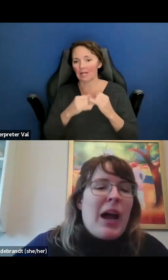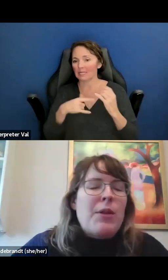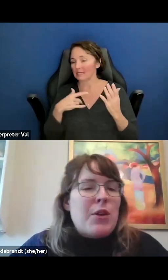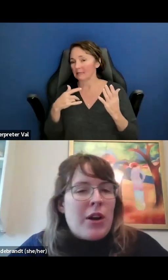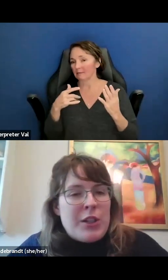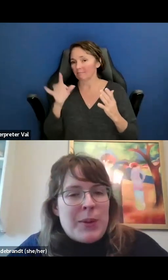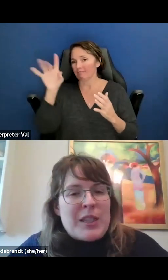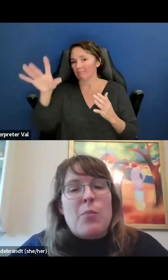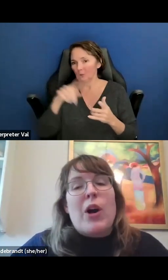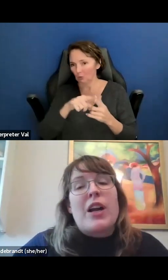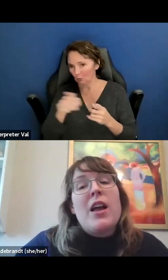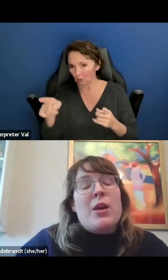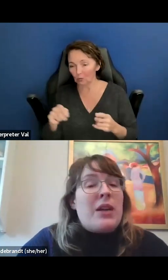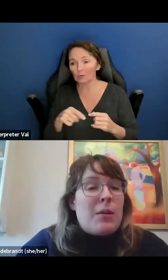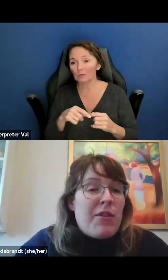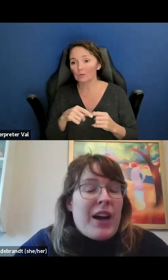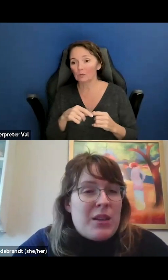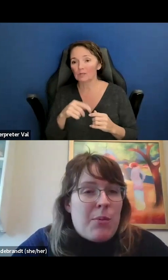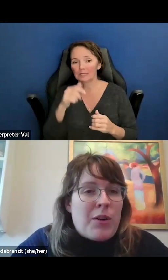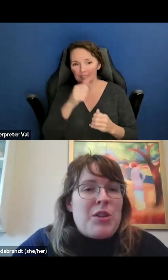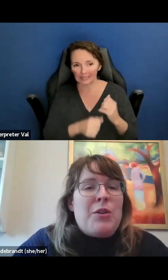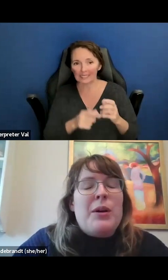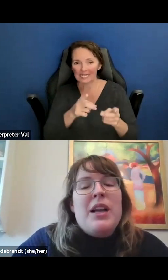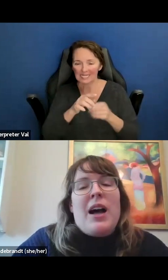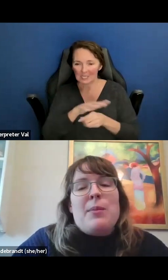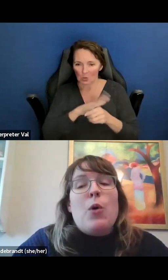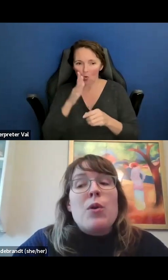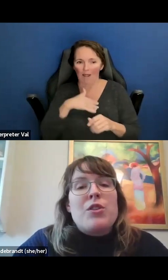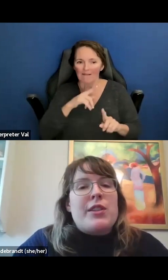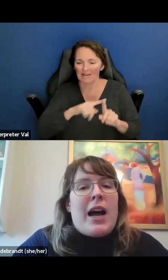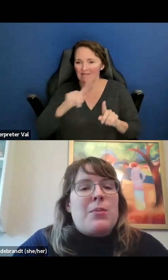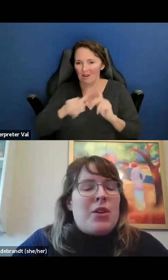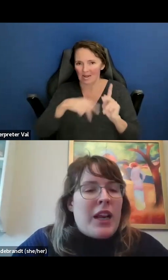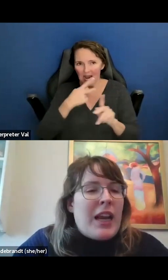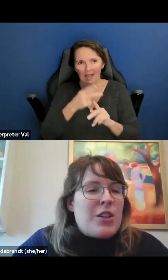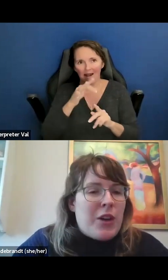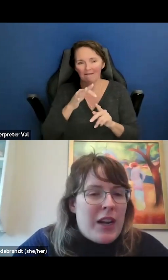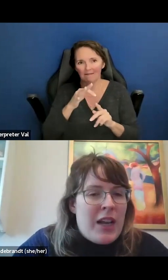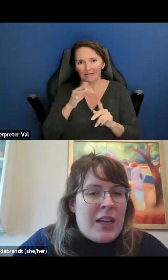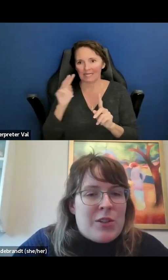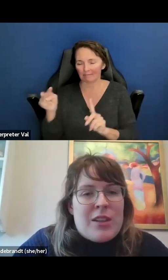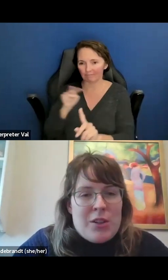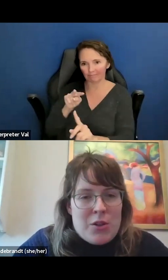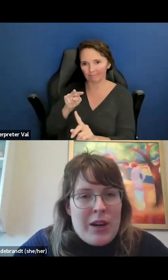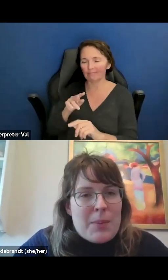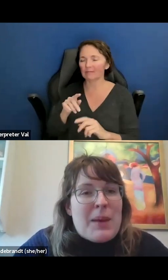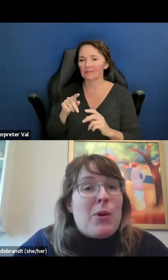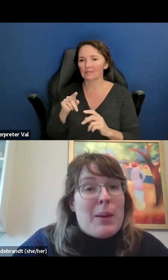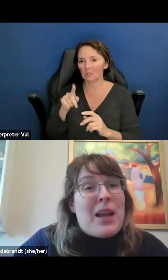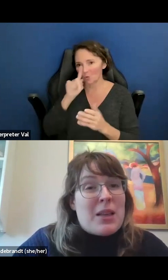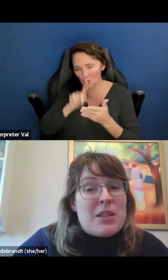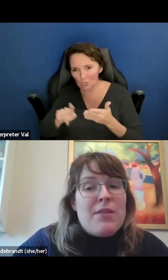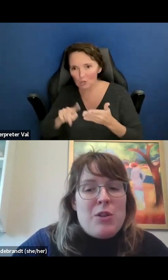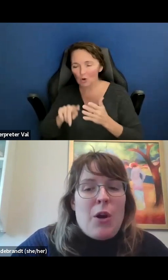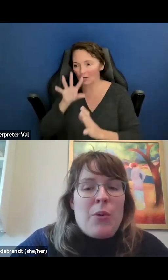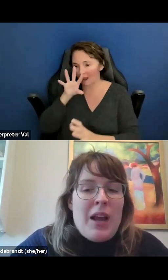Instagram account that's already doing some work that we could provide support to? Or just as we start getting integrated into the district, people might